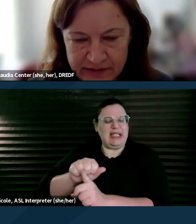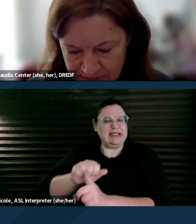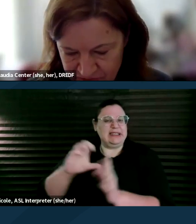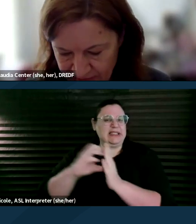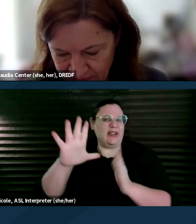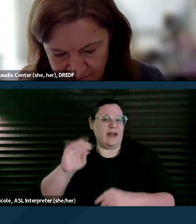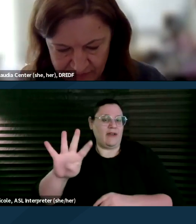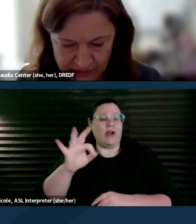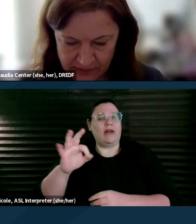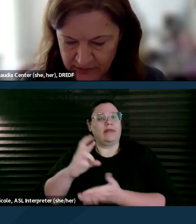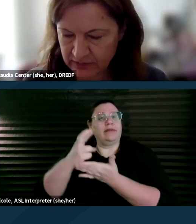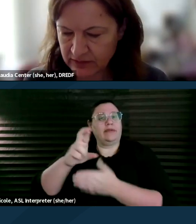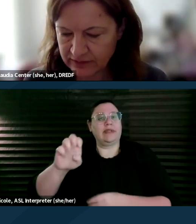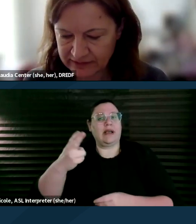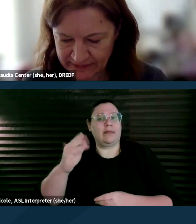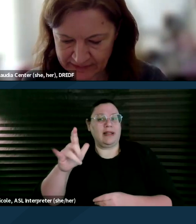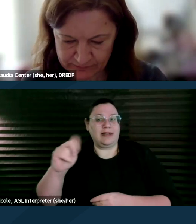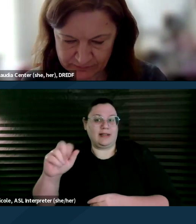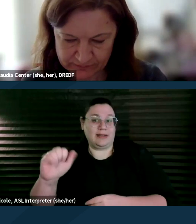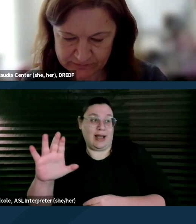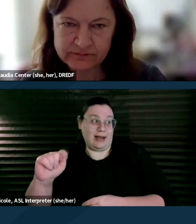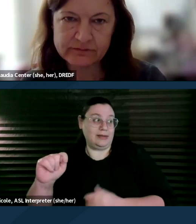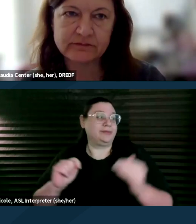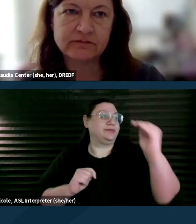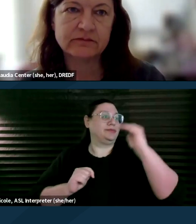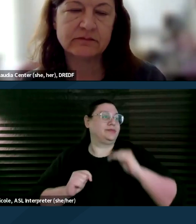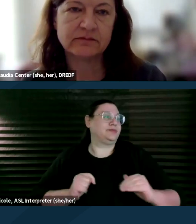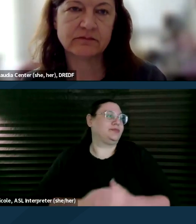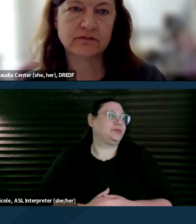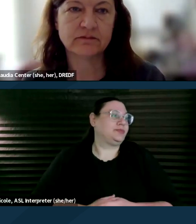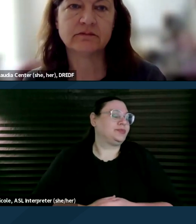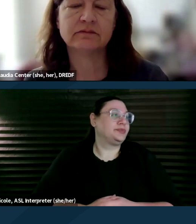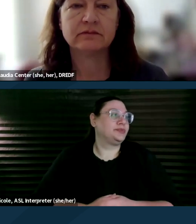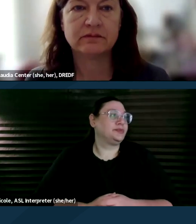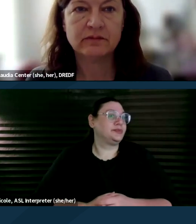the Rehabilitation Act. Next slide.